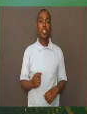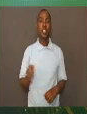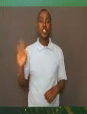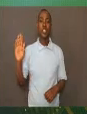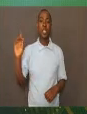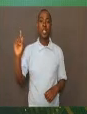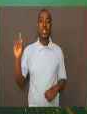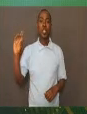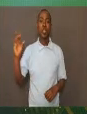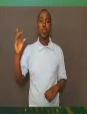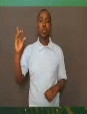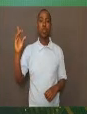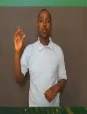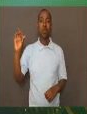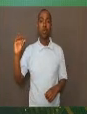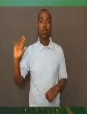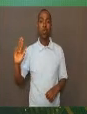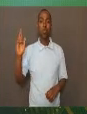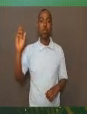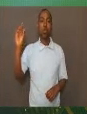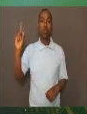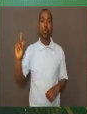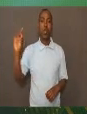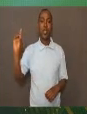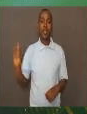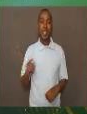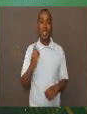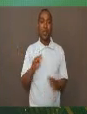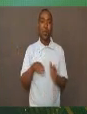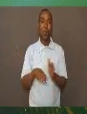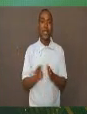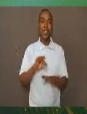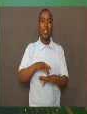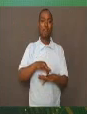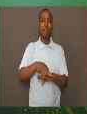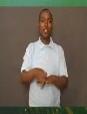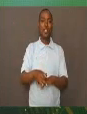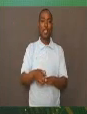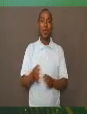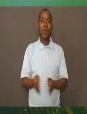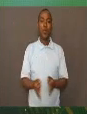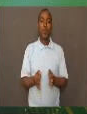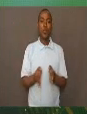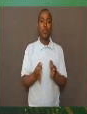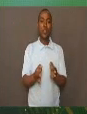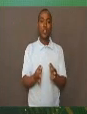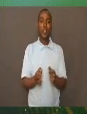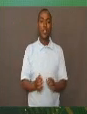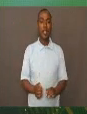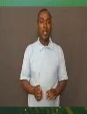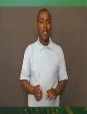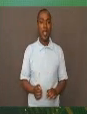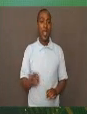chancroid. It is a bacterial infection that is passed on from having